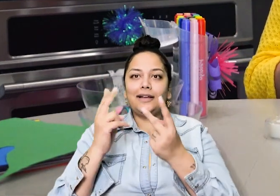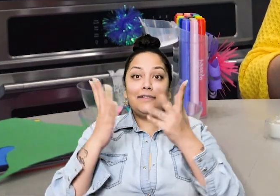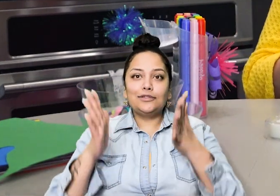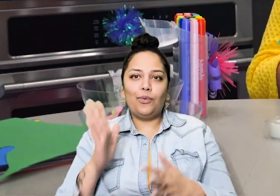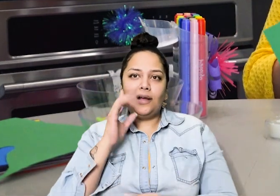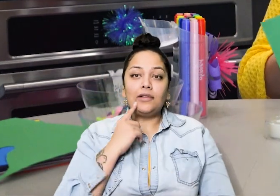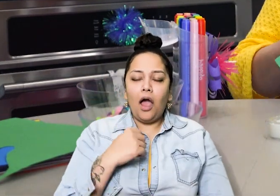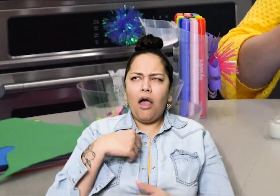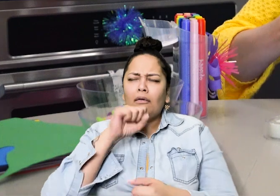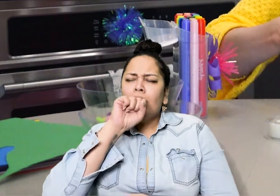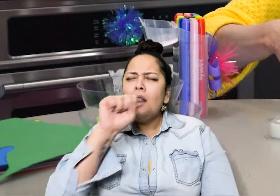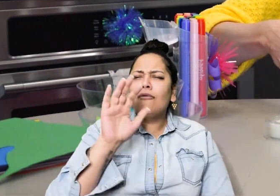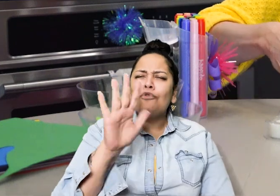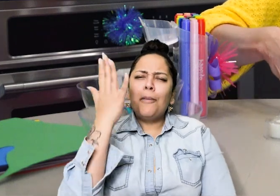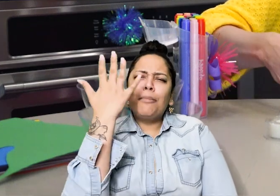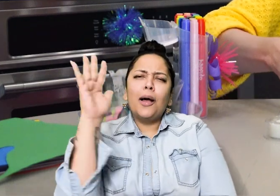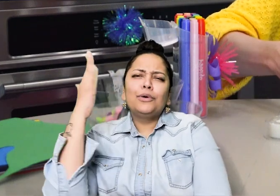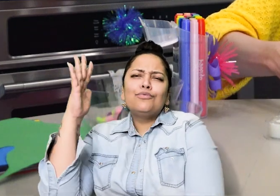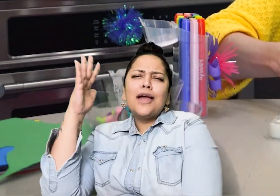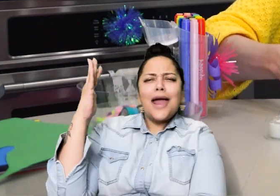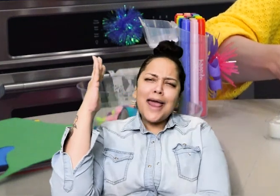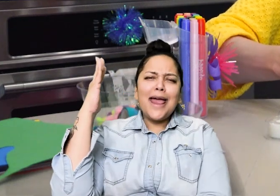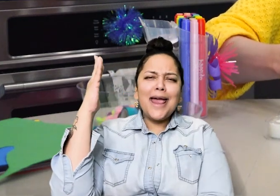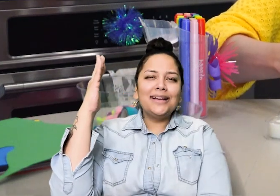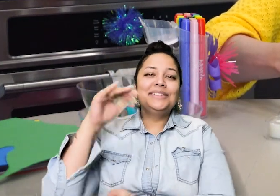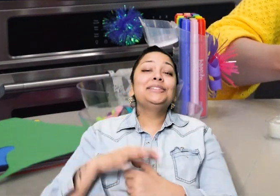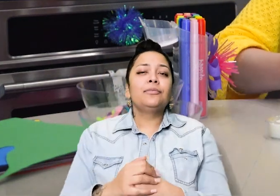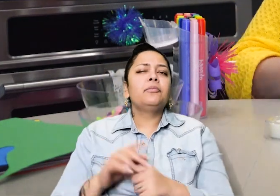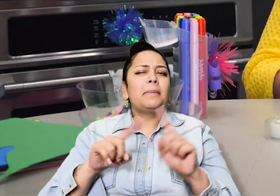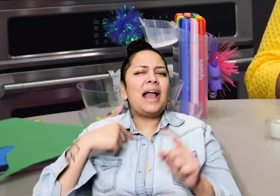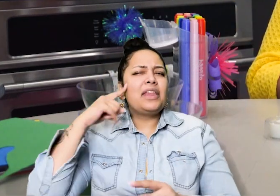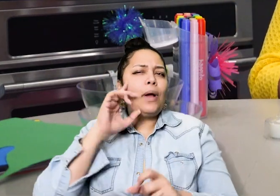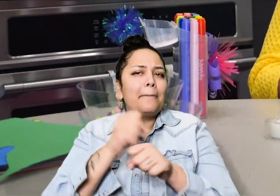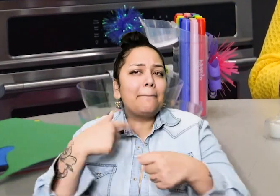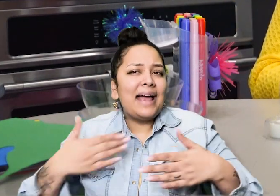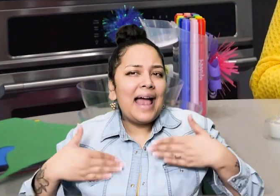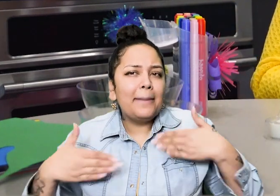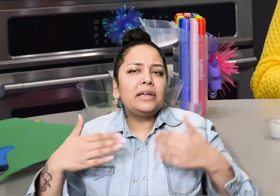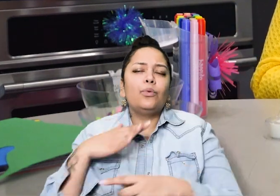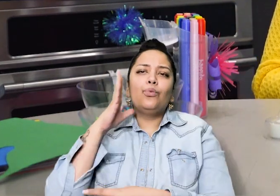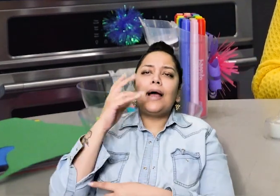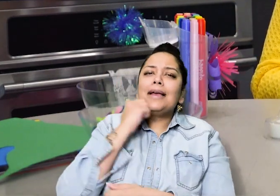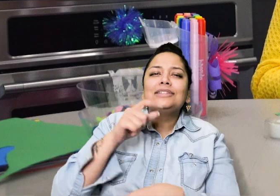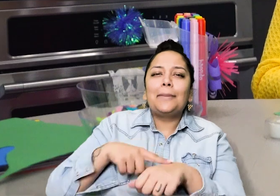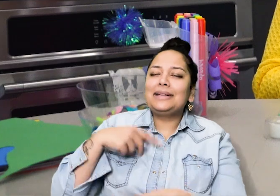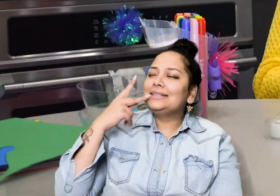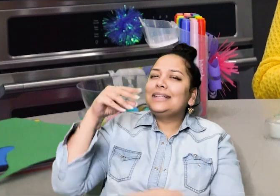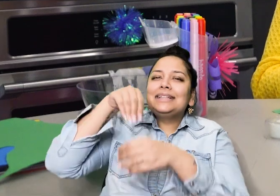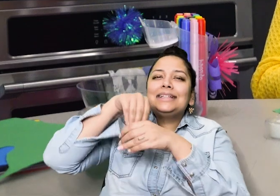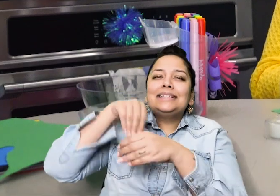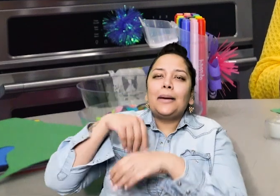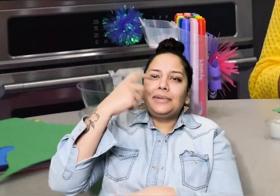nice visitors will say, I love your palm tree. But I think this will make me happy every time I